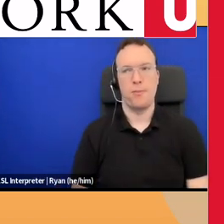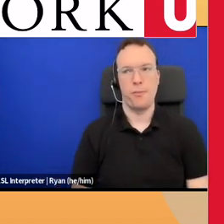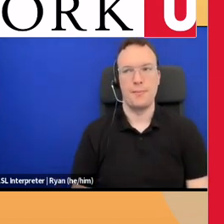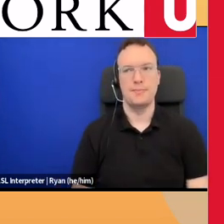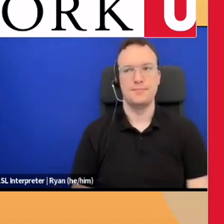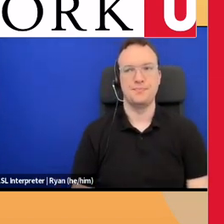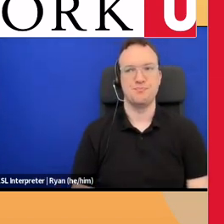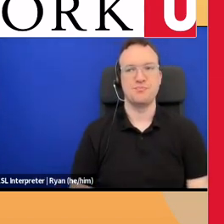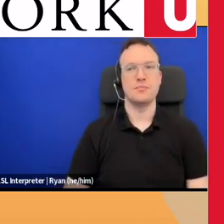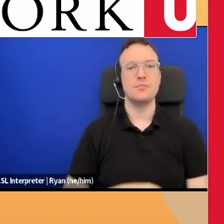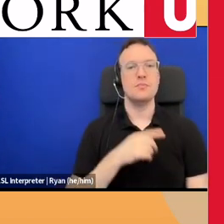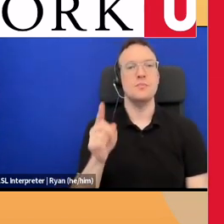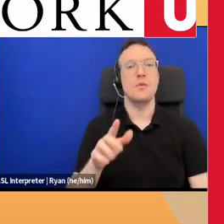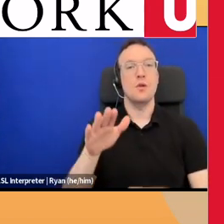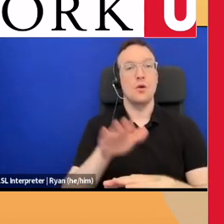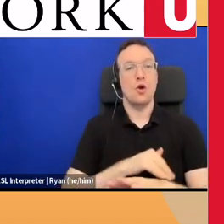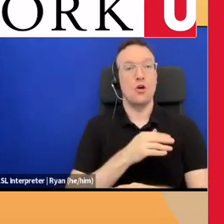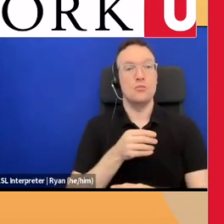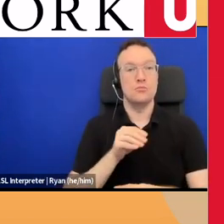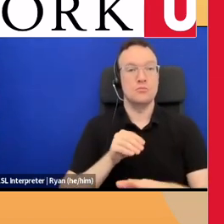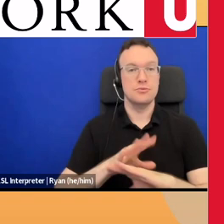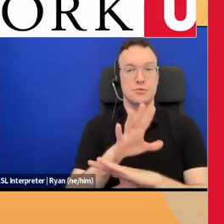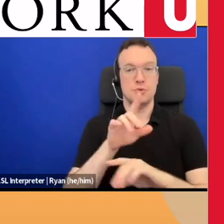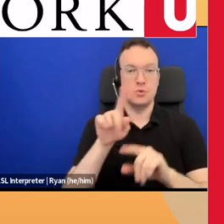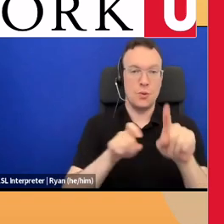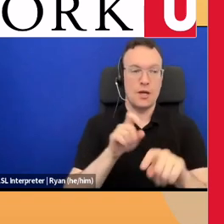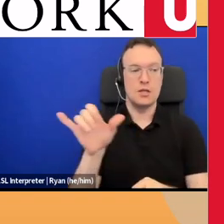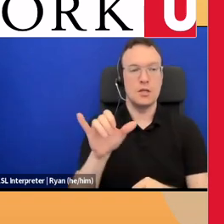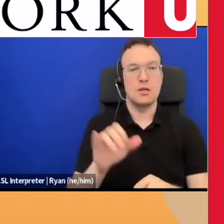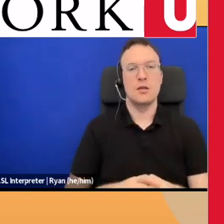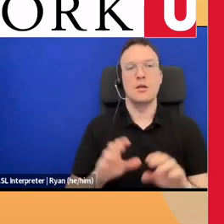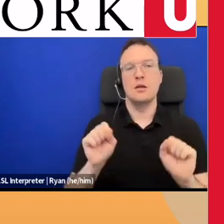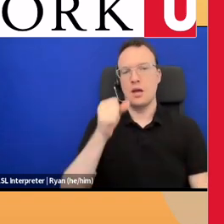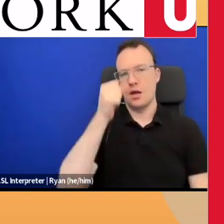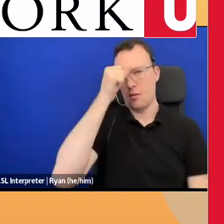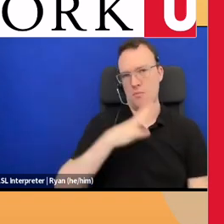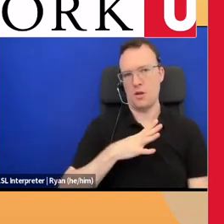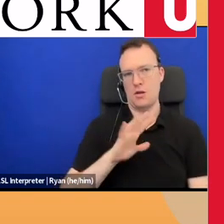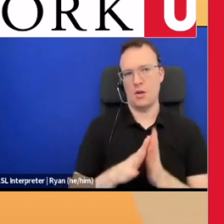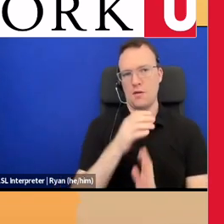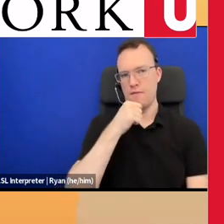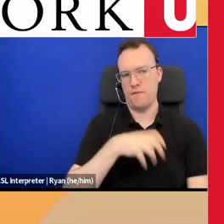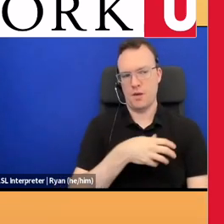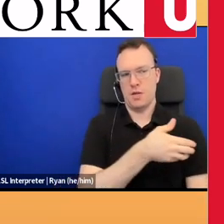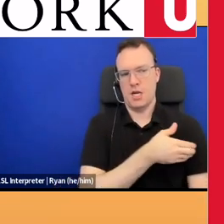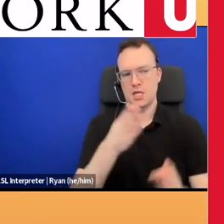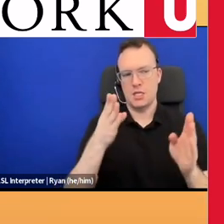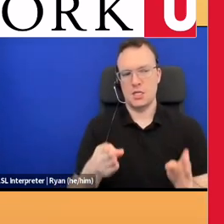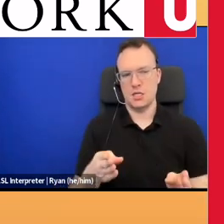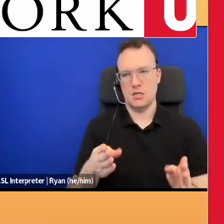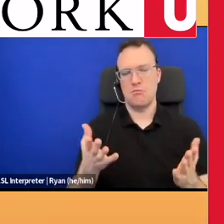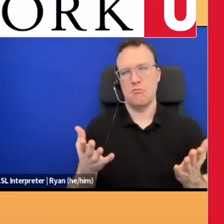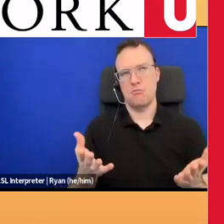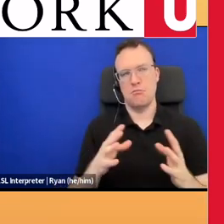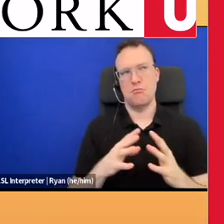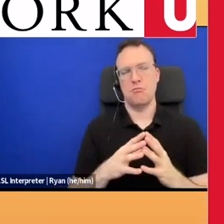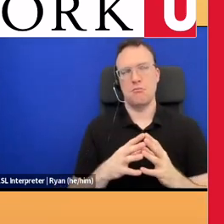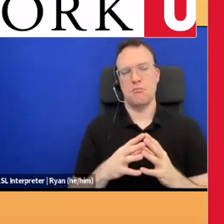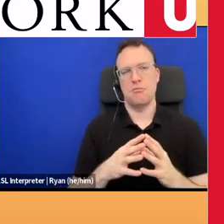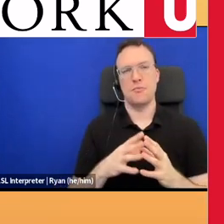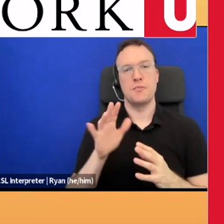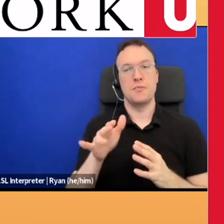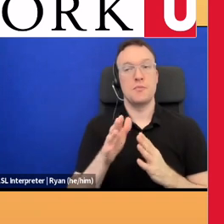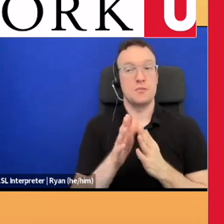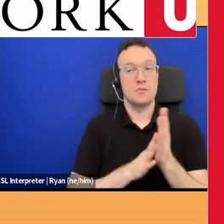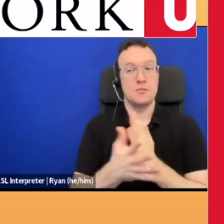This is the call that instigates questions like, can men be feminists? And it is in the